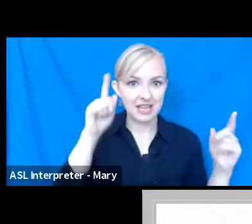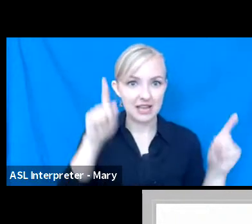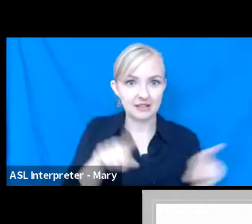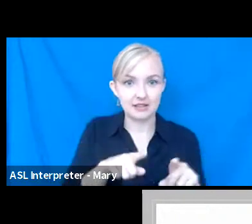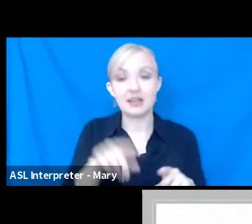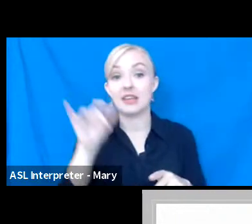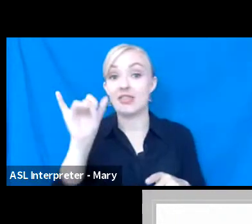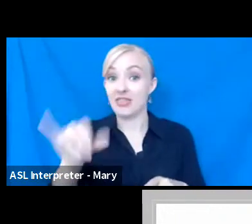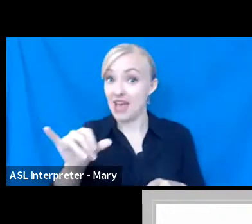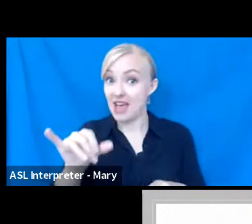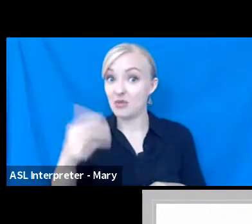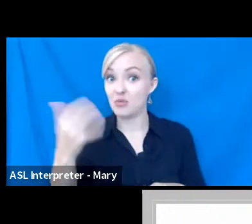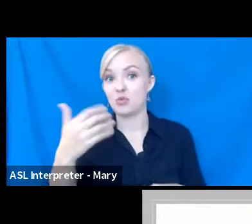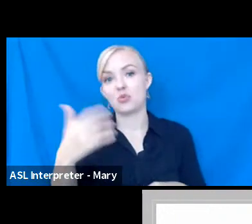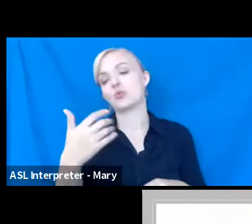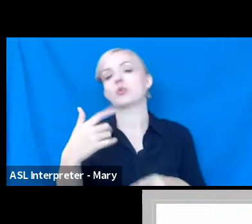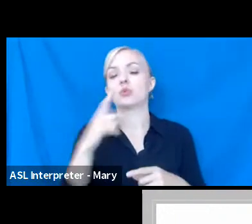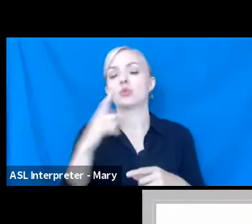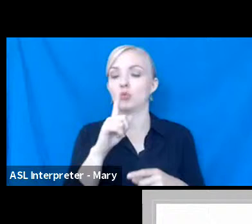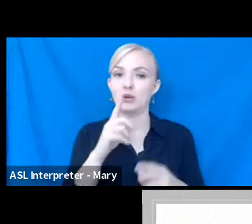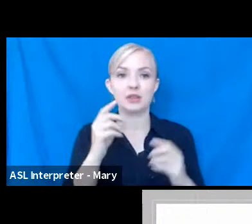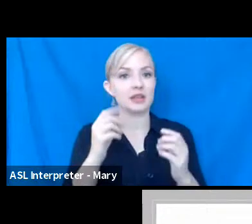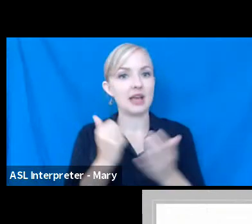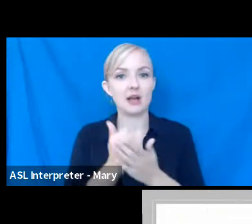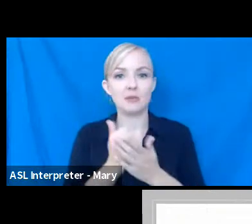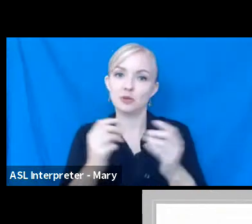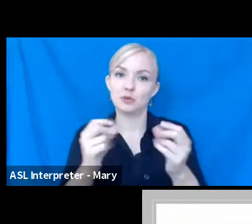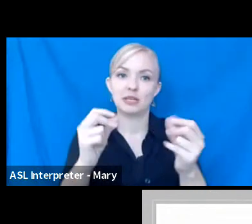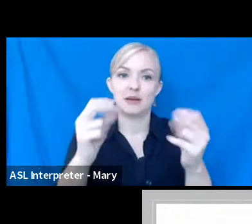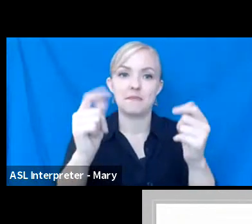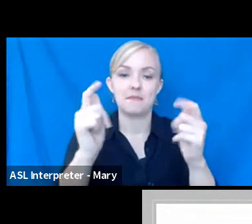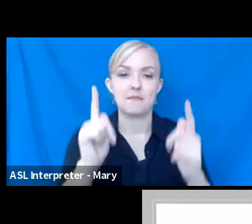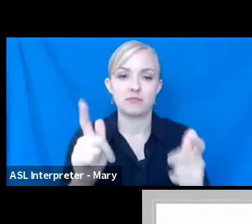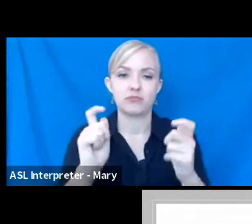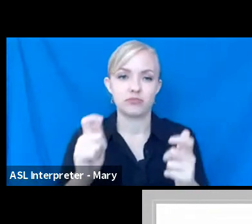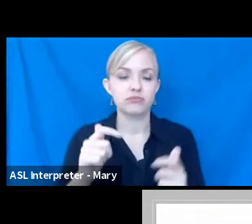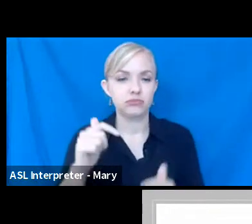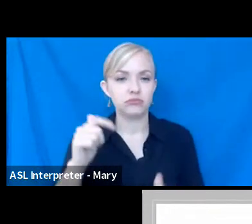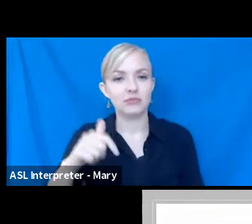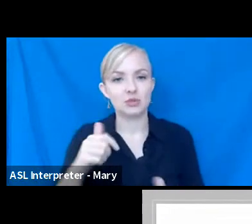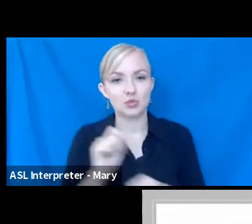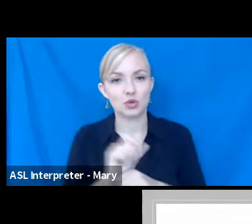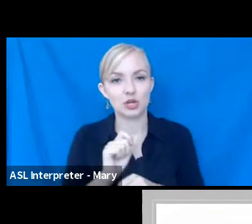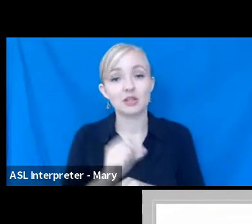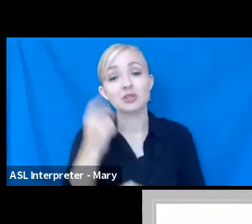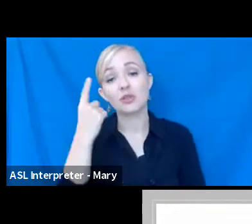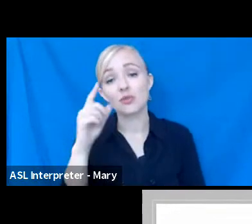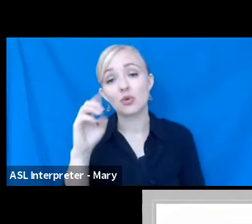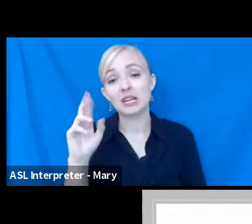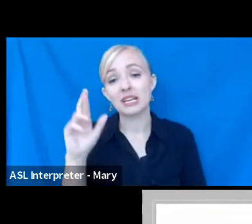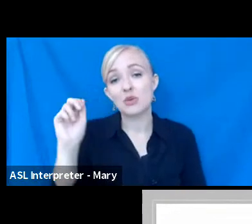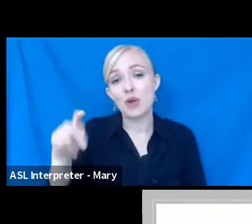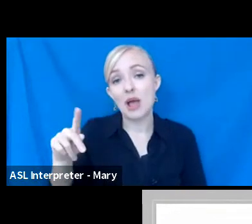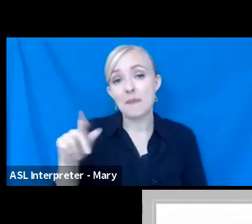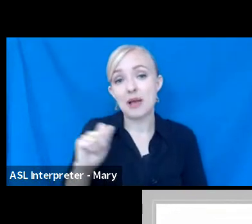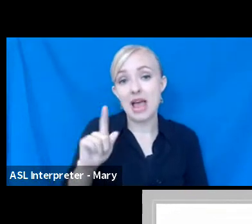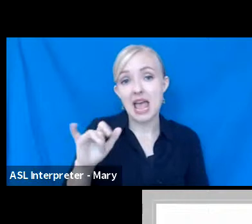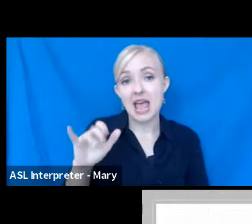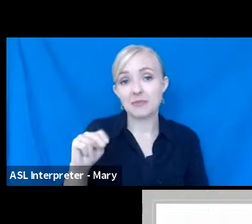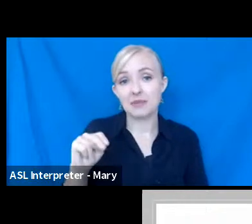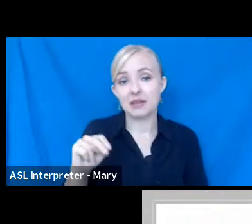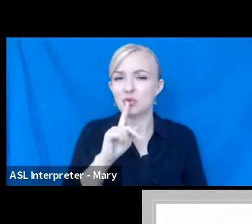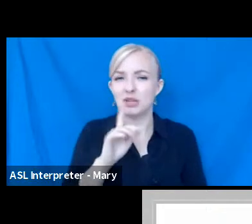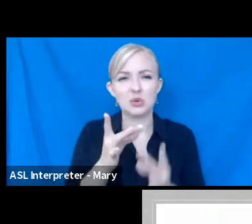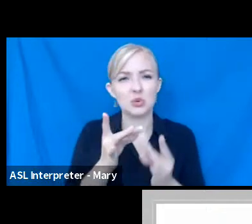that has really accelerated a lot of the work. So I would say for ERAP administrators, streamlining